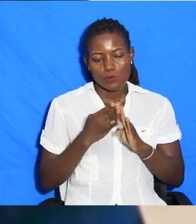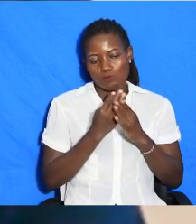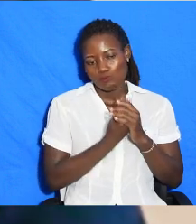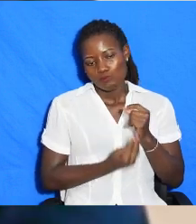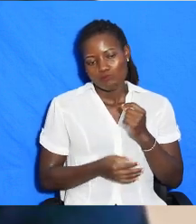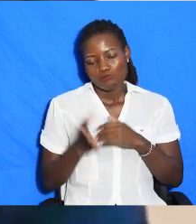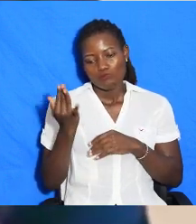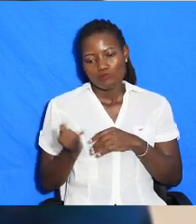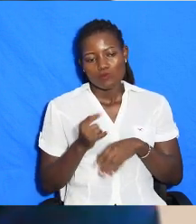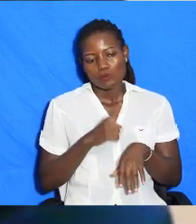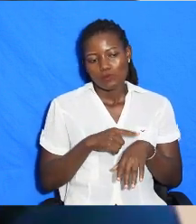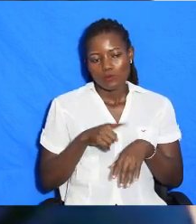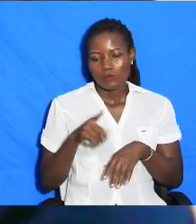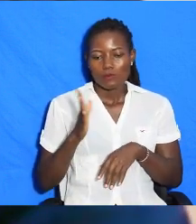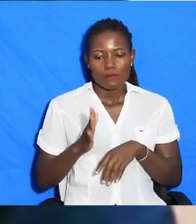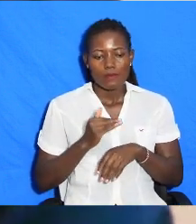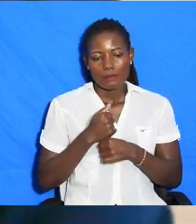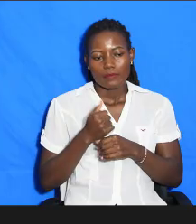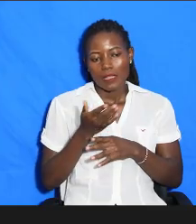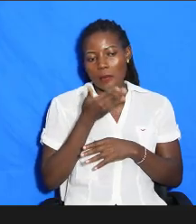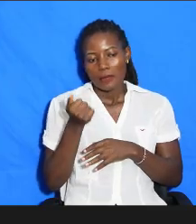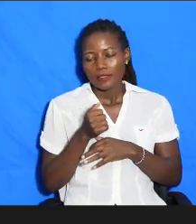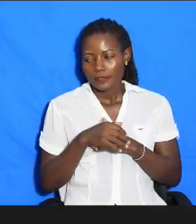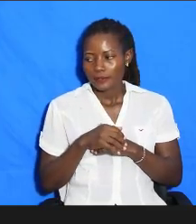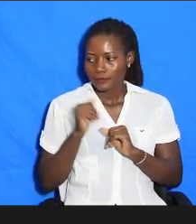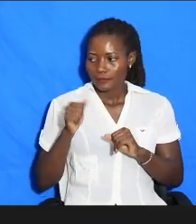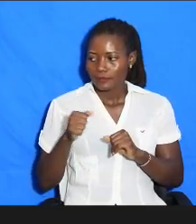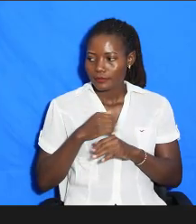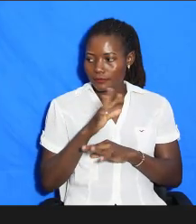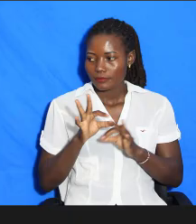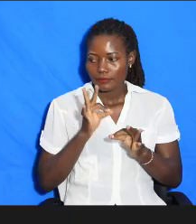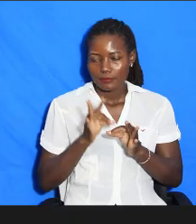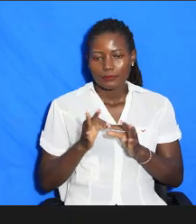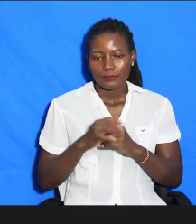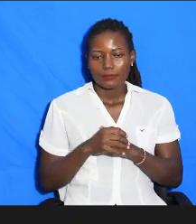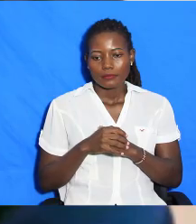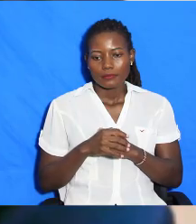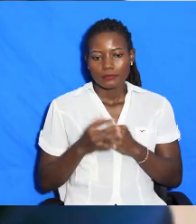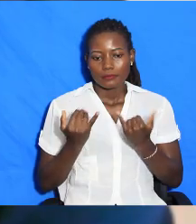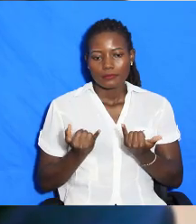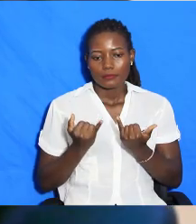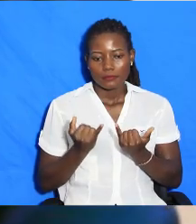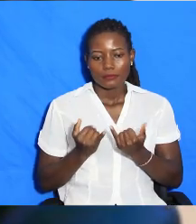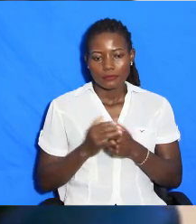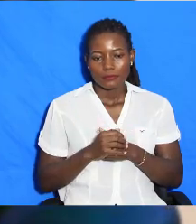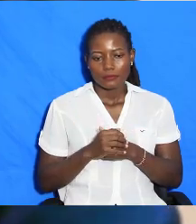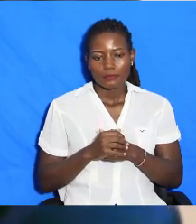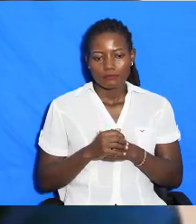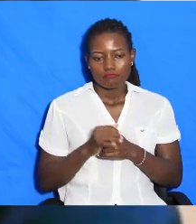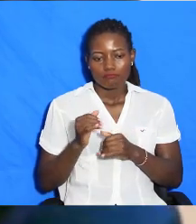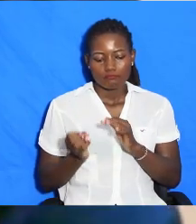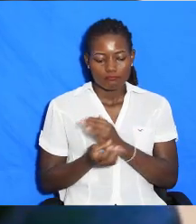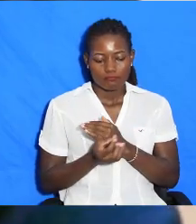your time you didn't do a better time. Yeah, Yes, exactly. yeah. Mm, So it seems like your advice